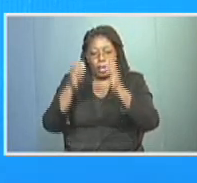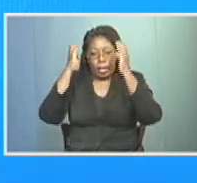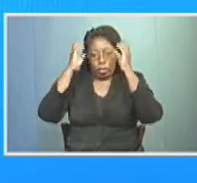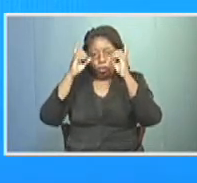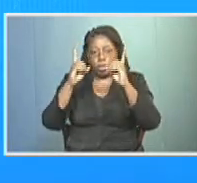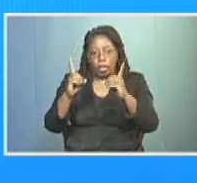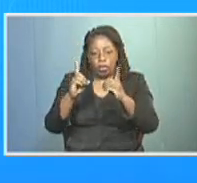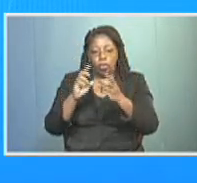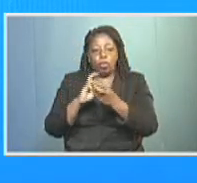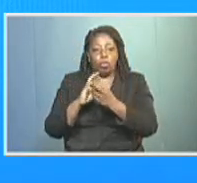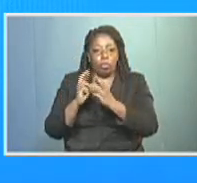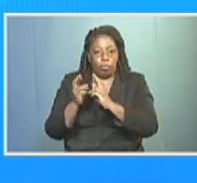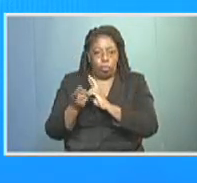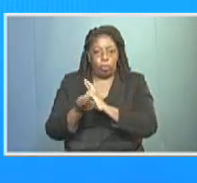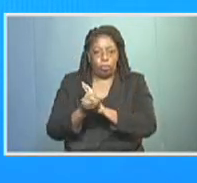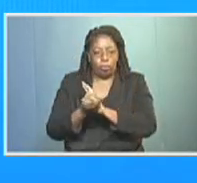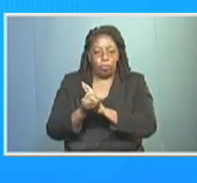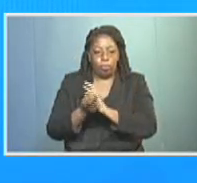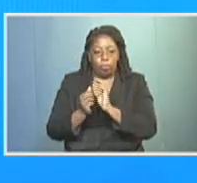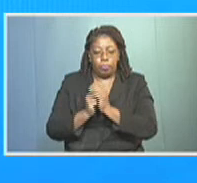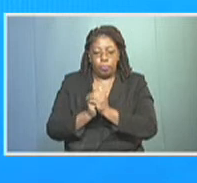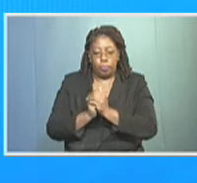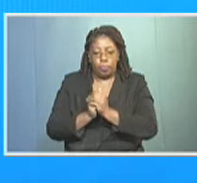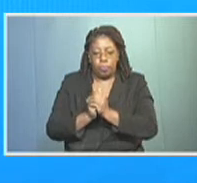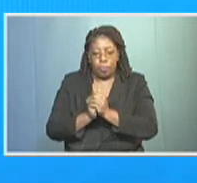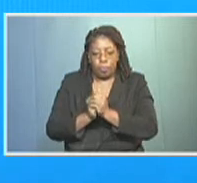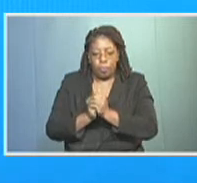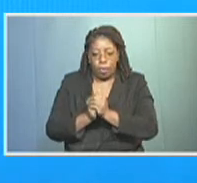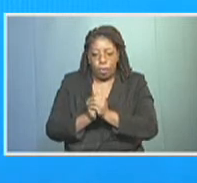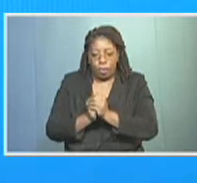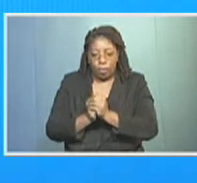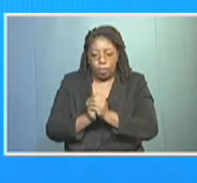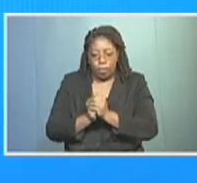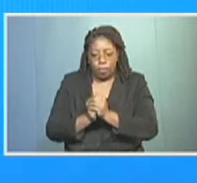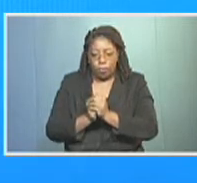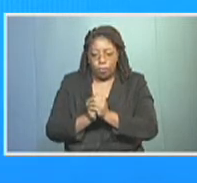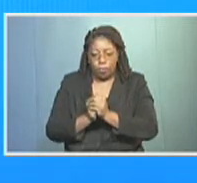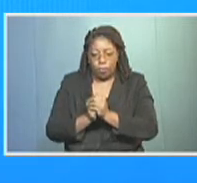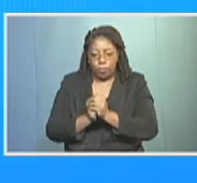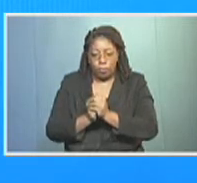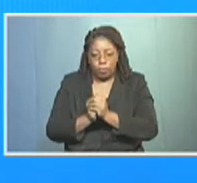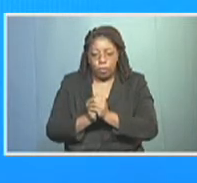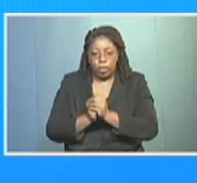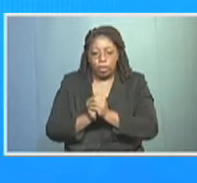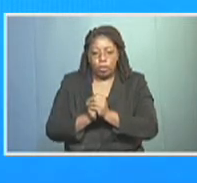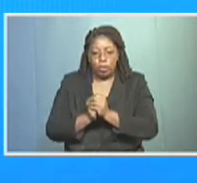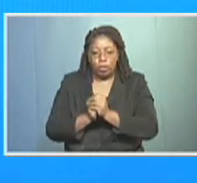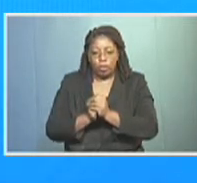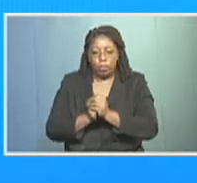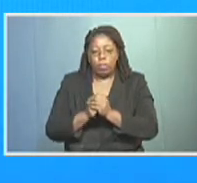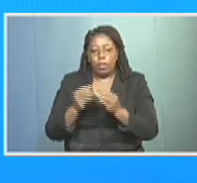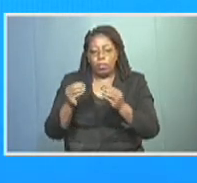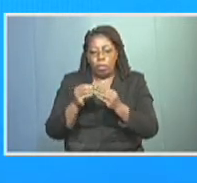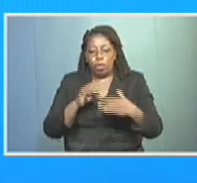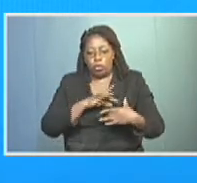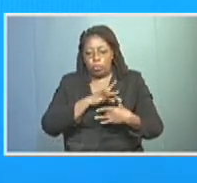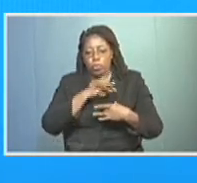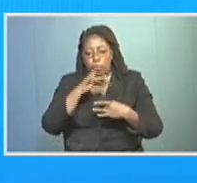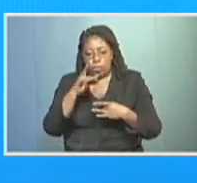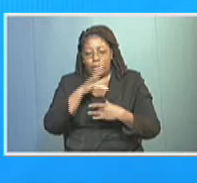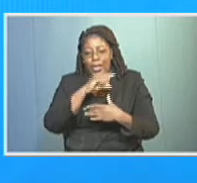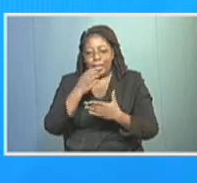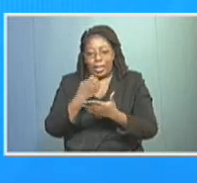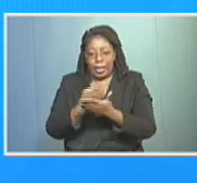educational reform, psychological enfranchisement, spiritual renewal, and